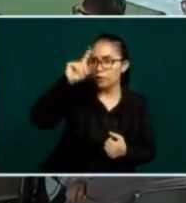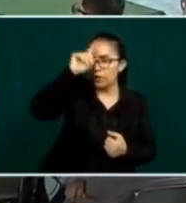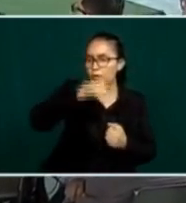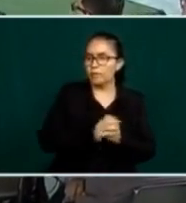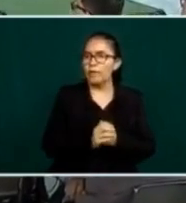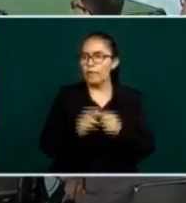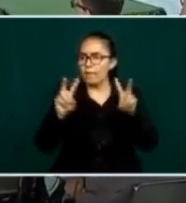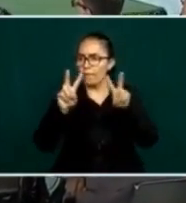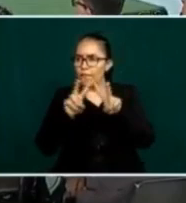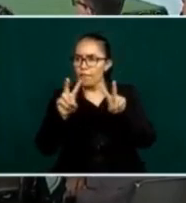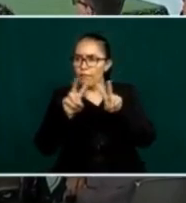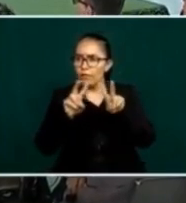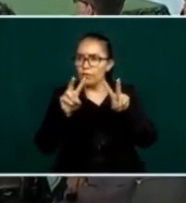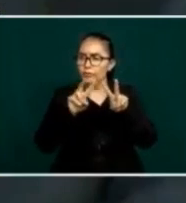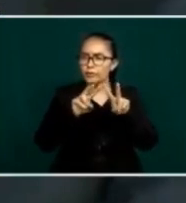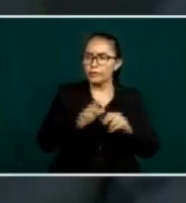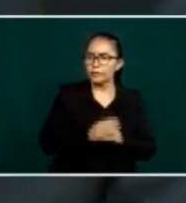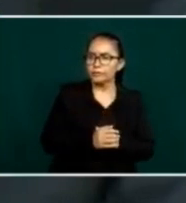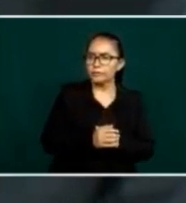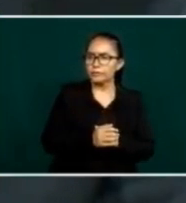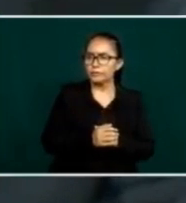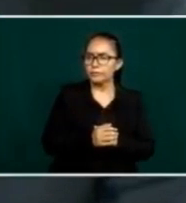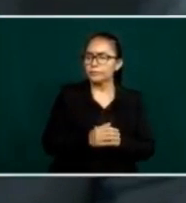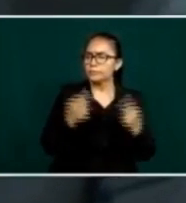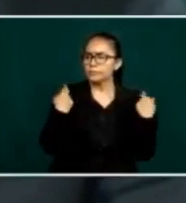I am